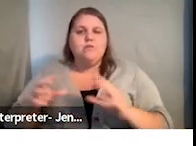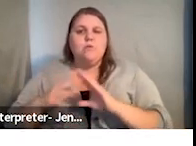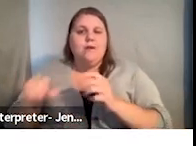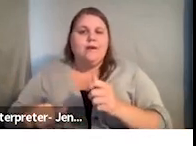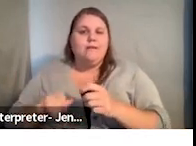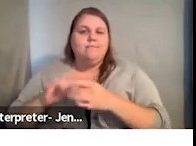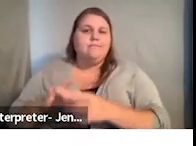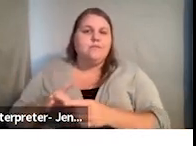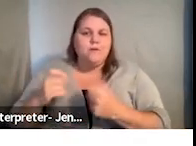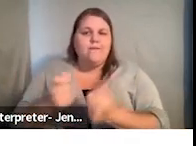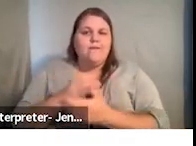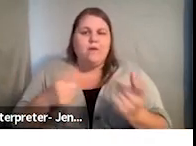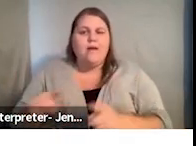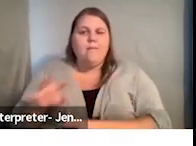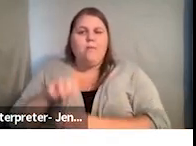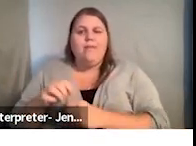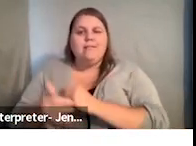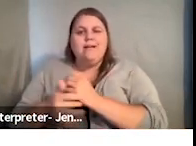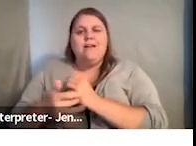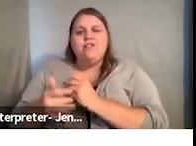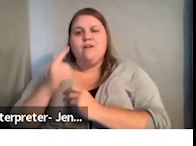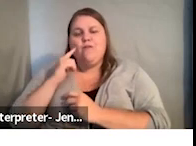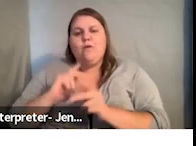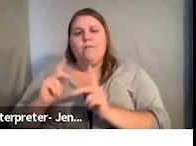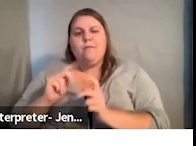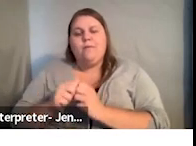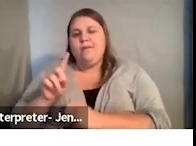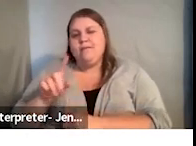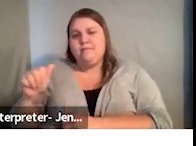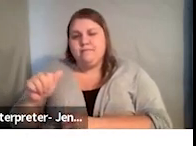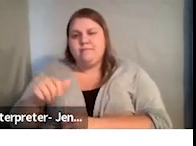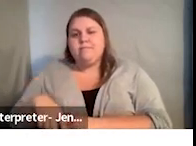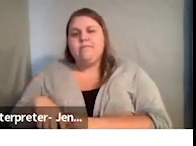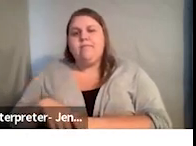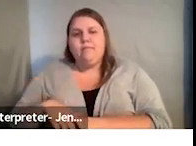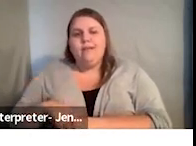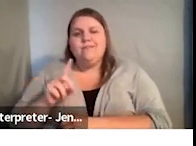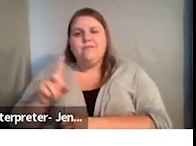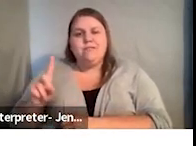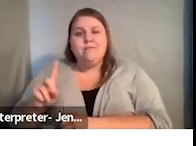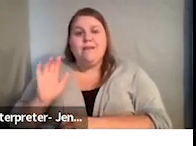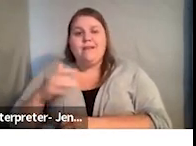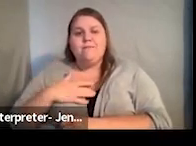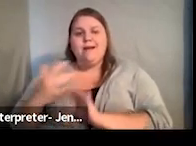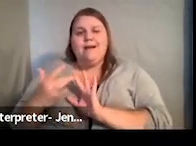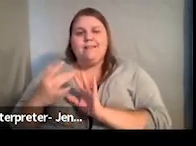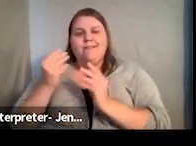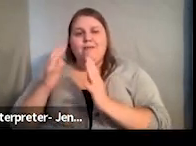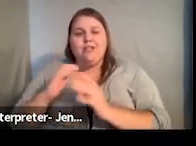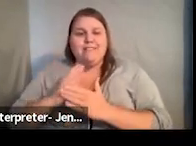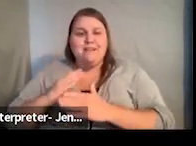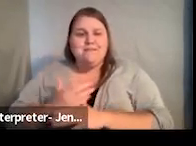happening around technology in Ohio for people with developmental disabilities. And that's my contact info, and I can stop